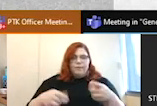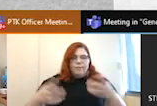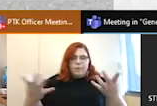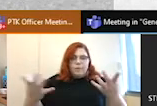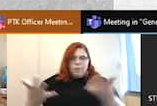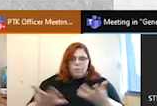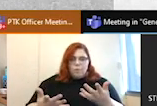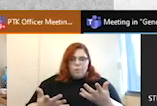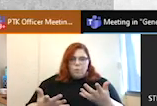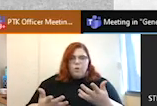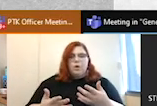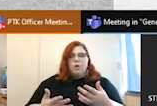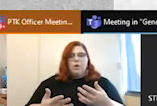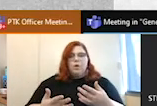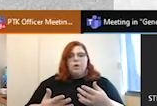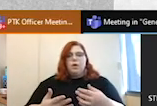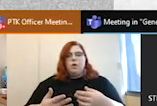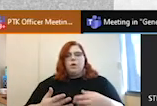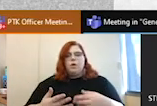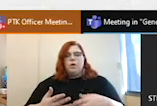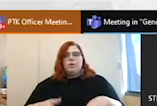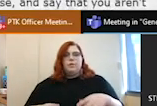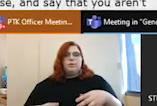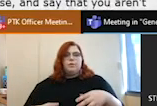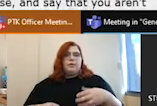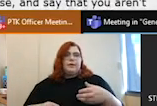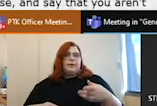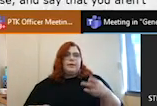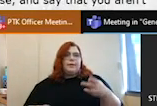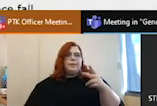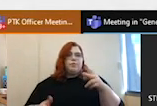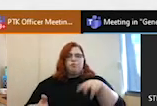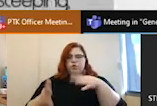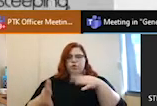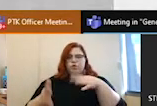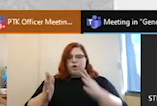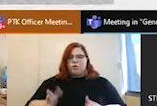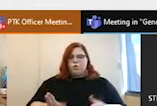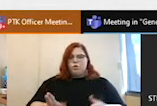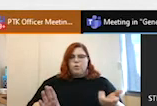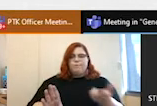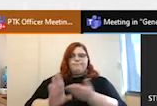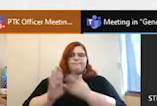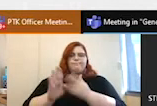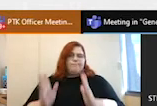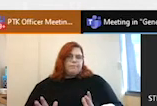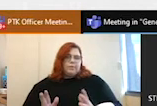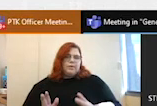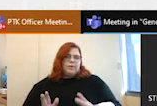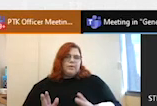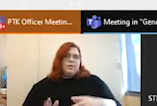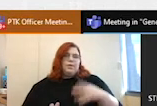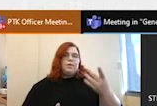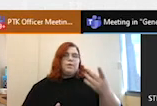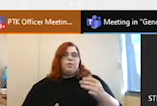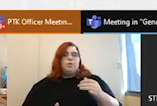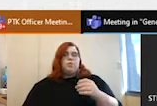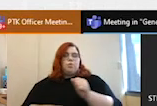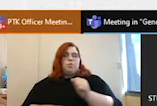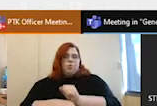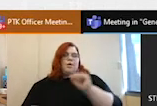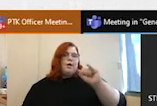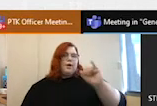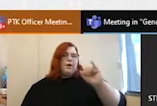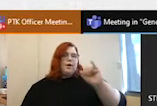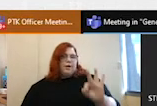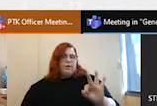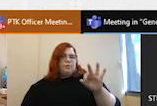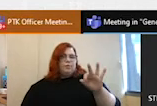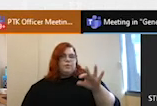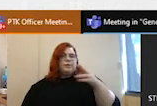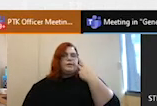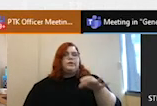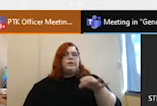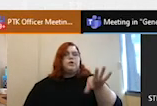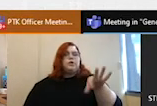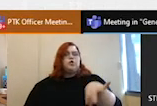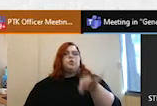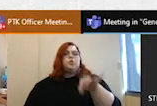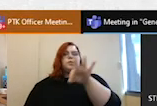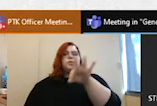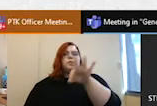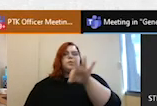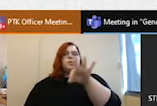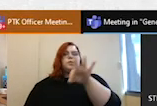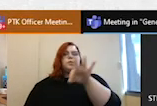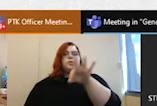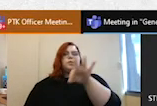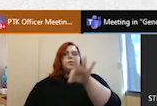reader / participant, and move on, right? So this is a work of interactive fiction. We can see the choices here towards the bottom. That would